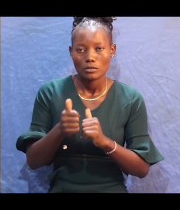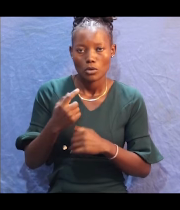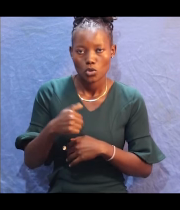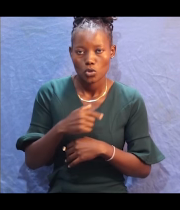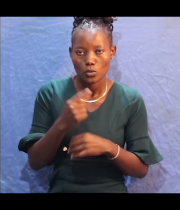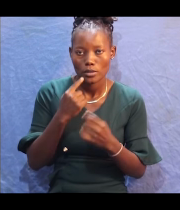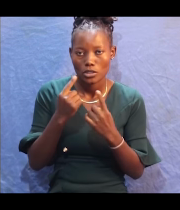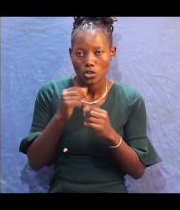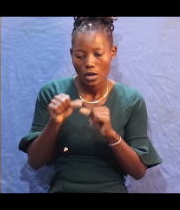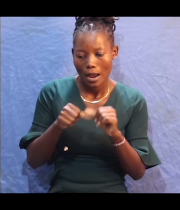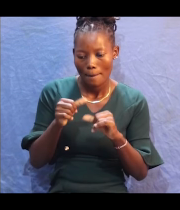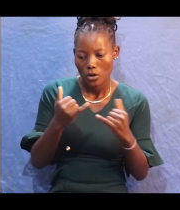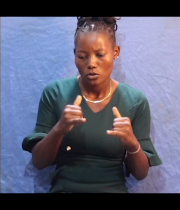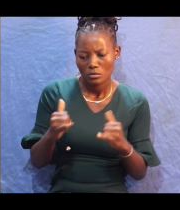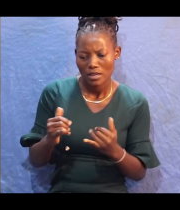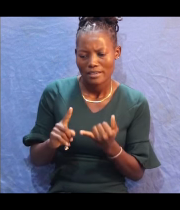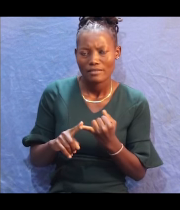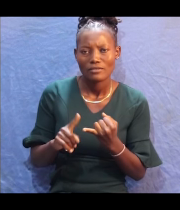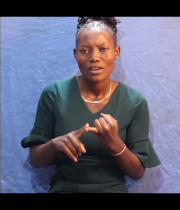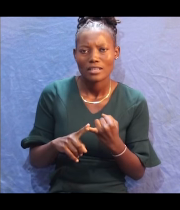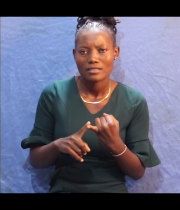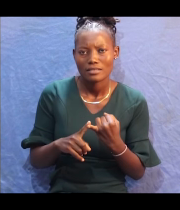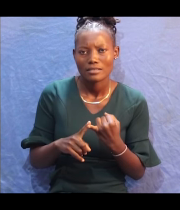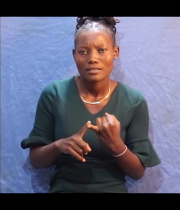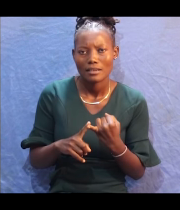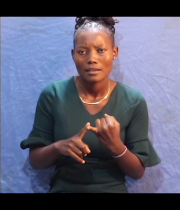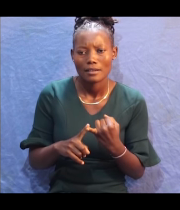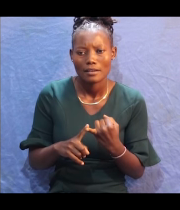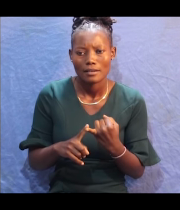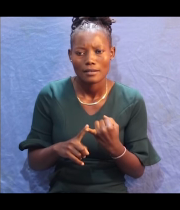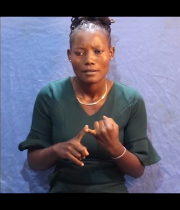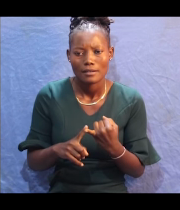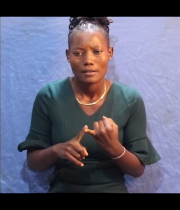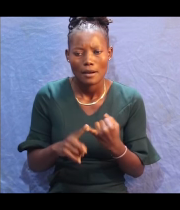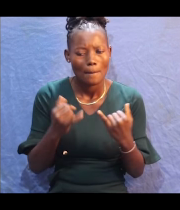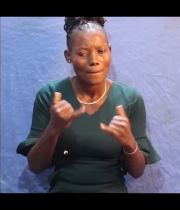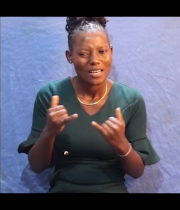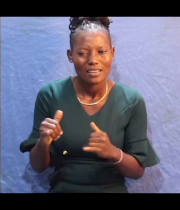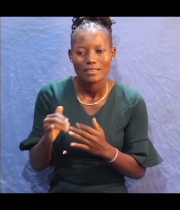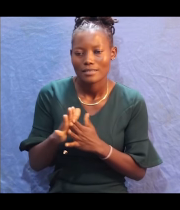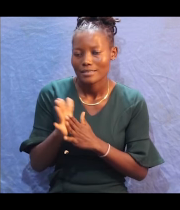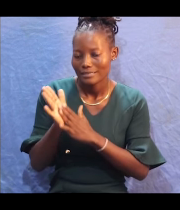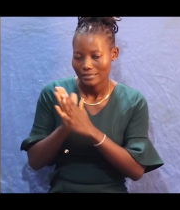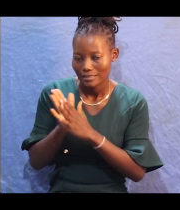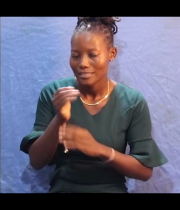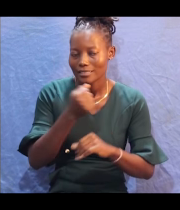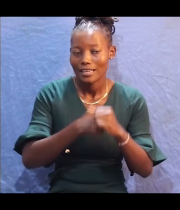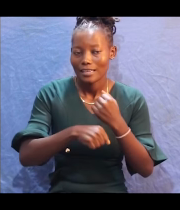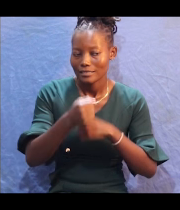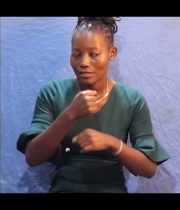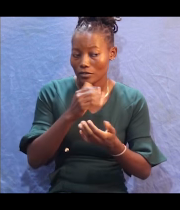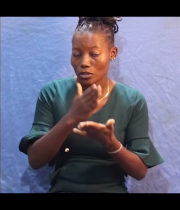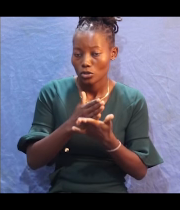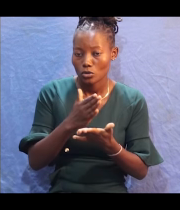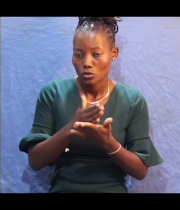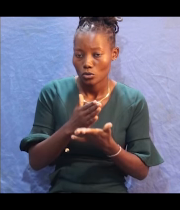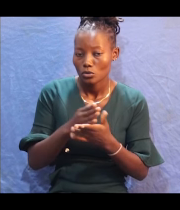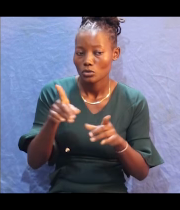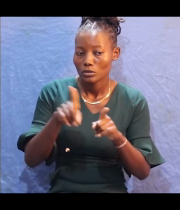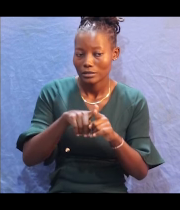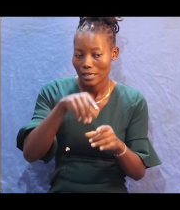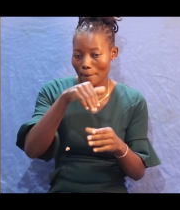about play, we can say that, first of all, play is a fun activity, is a fun physical activity. It is